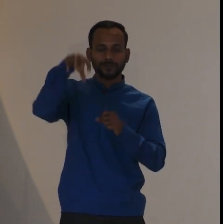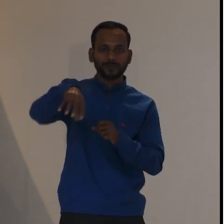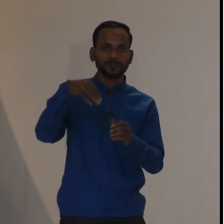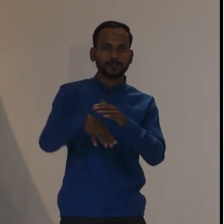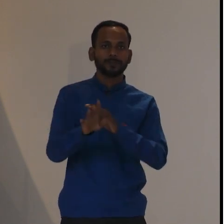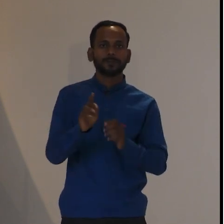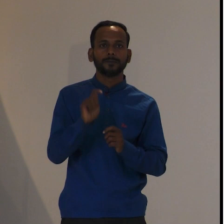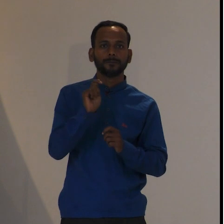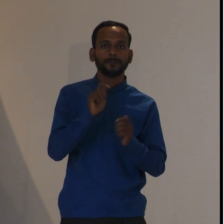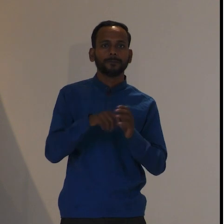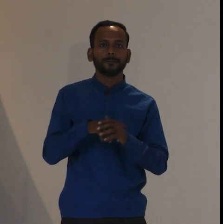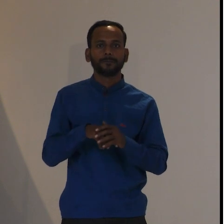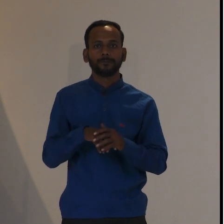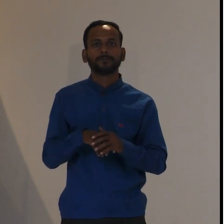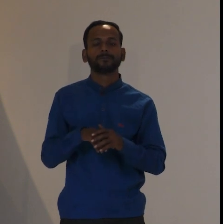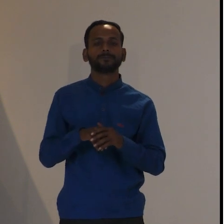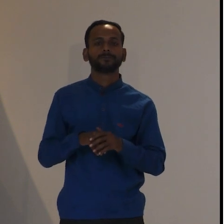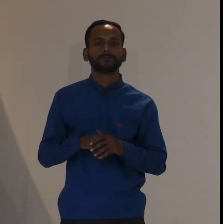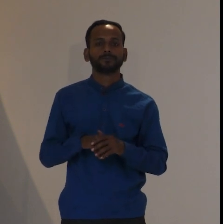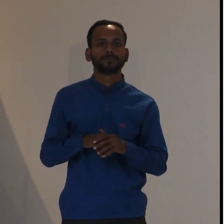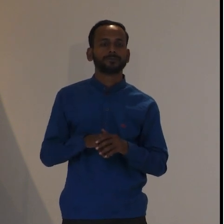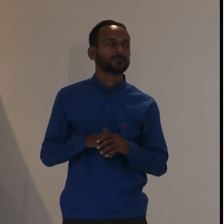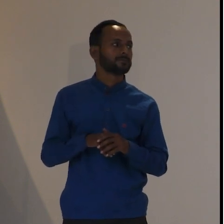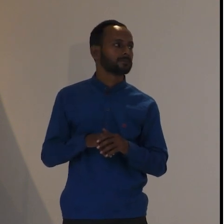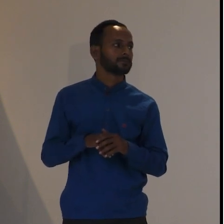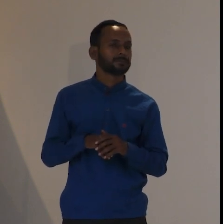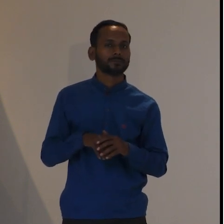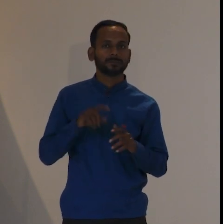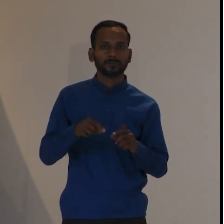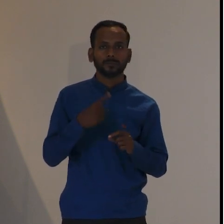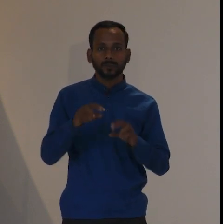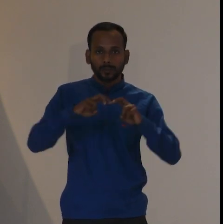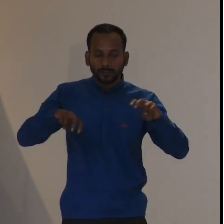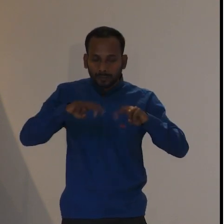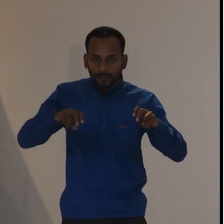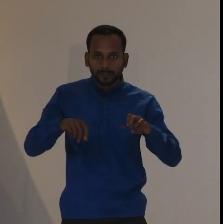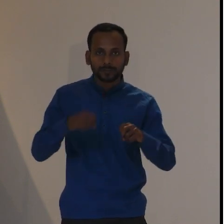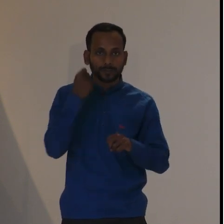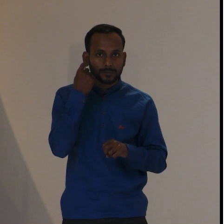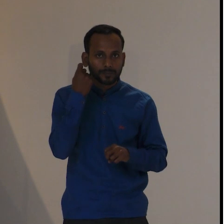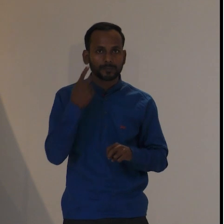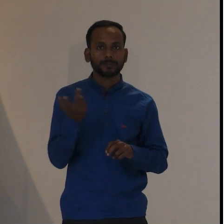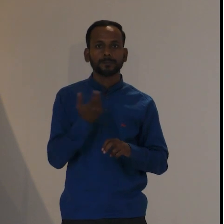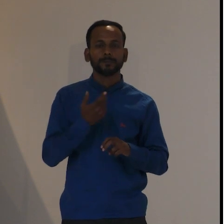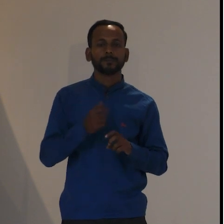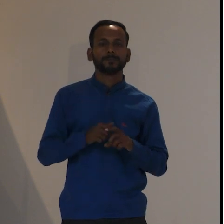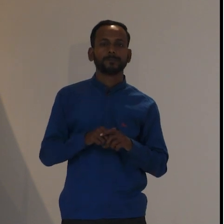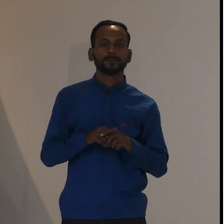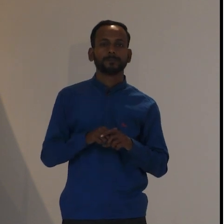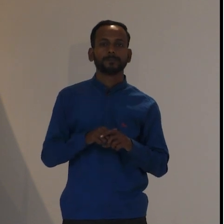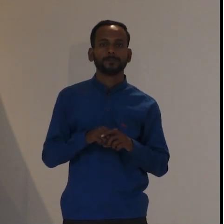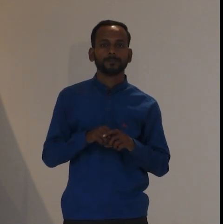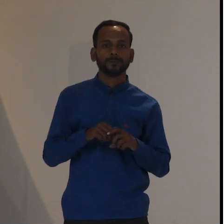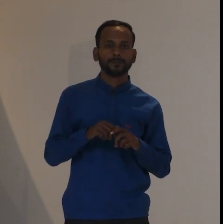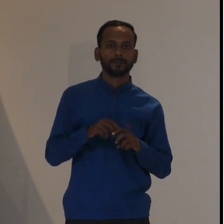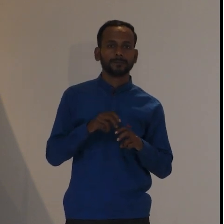colleges, and he did just that at St. John's. So the research for this involved excavating a lot of boxes,